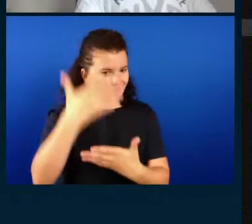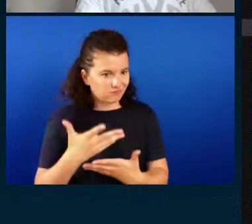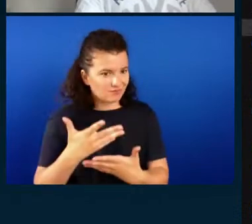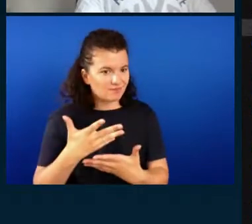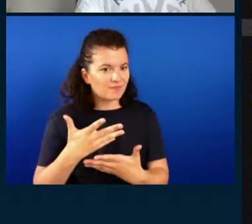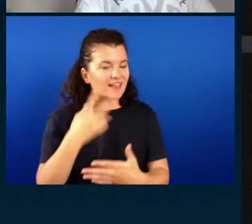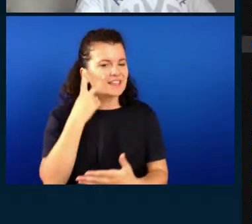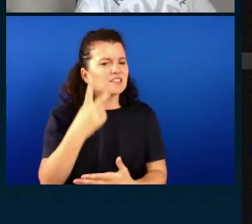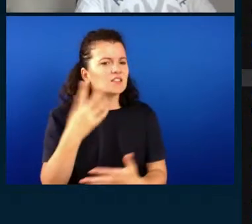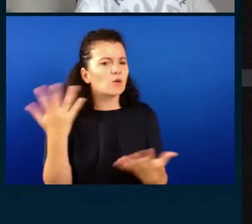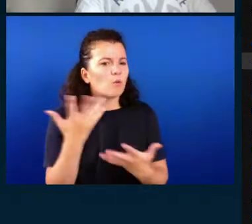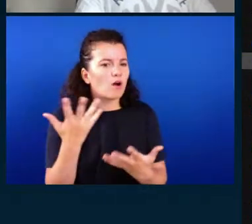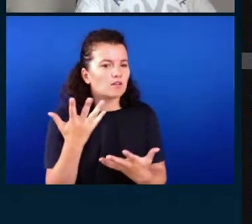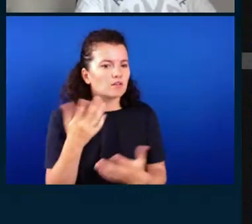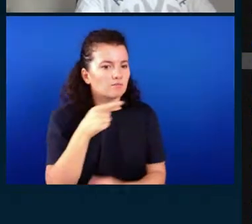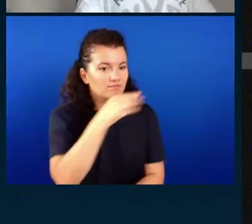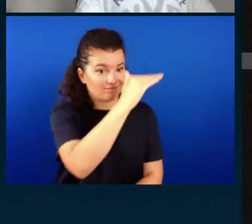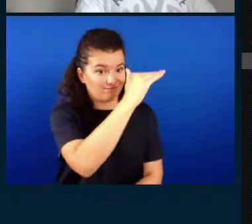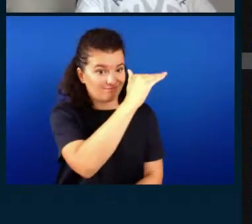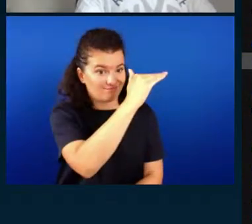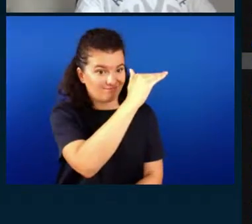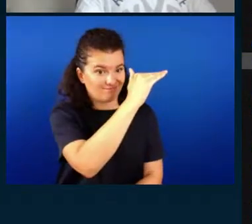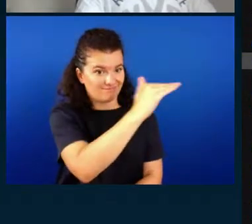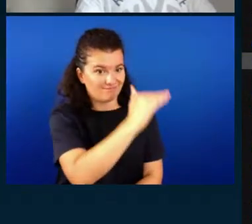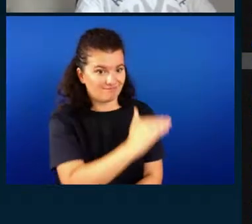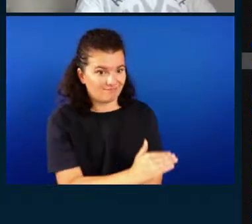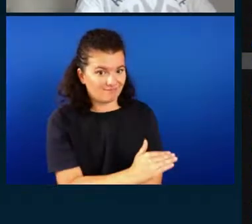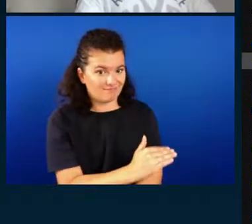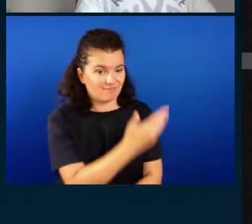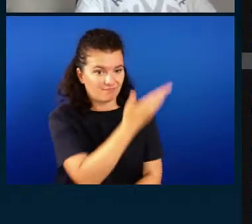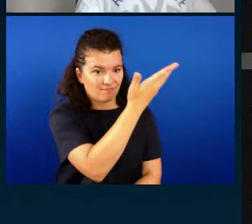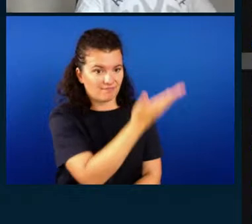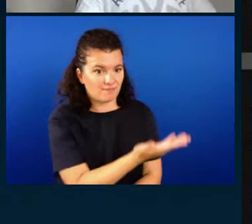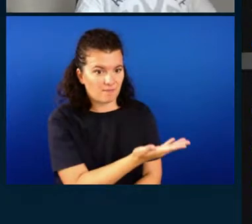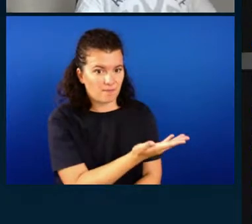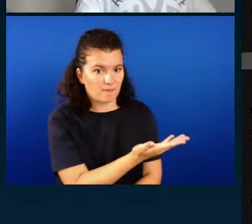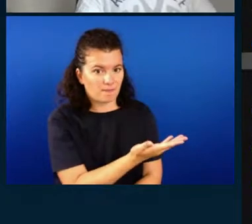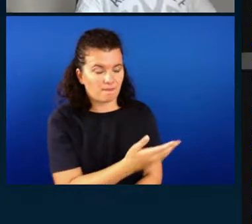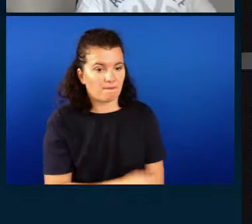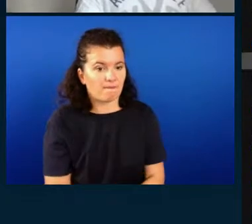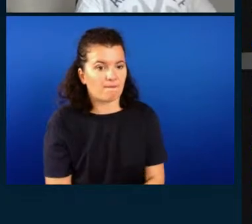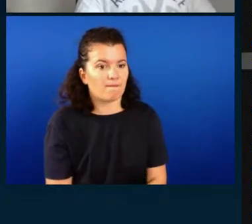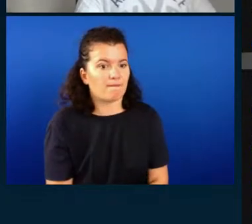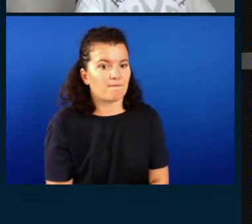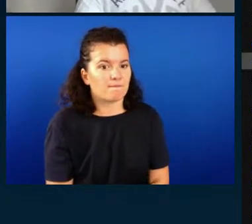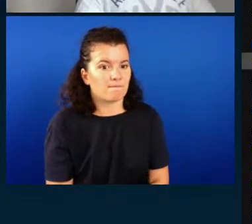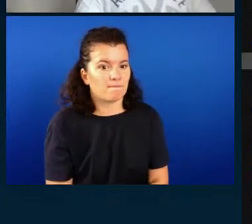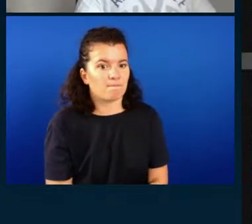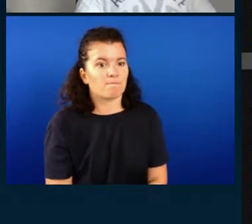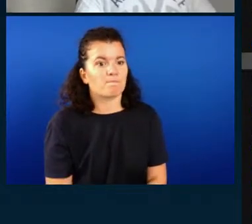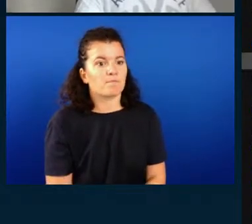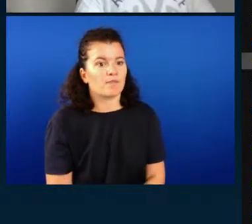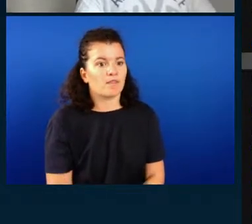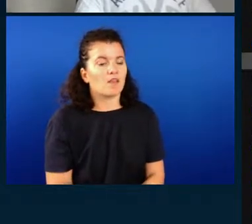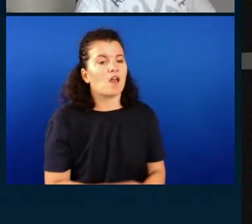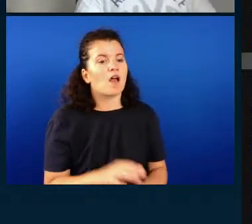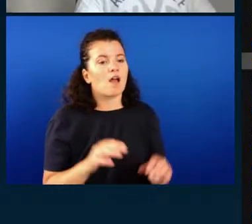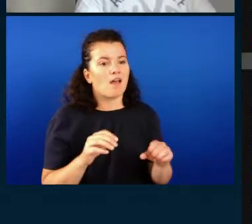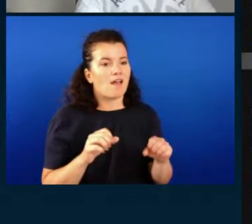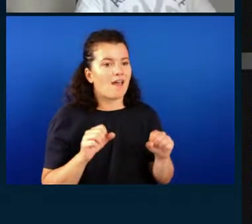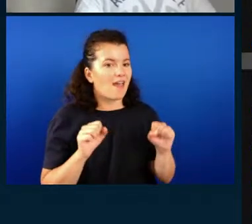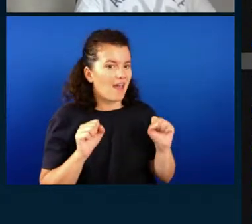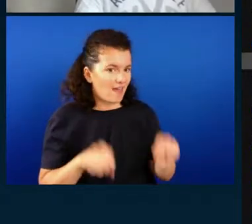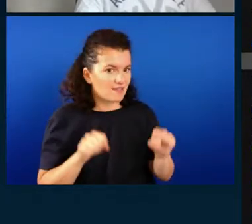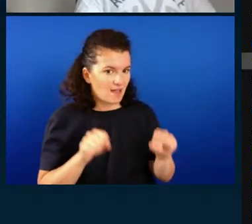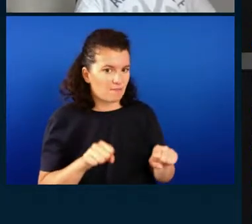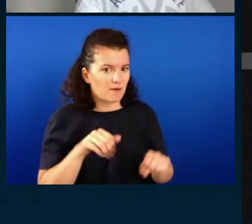it is enabled with identity. So by default, out of box, you do not have logic app with enabled MSI,